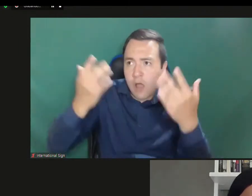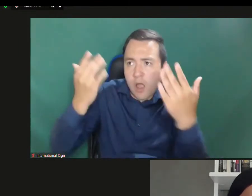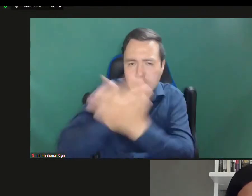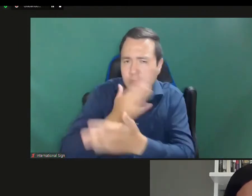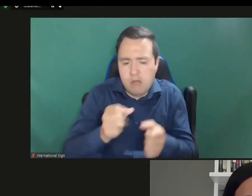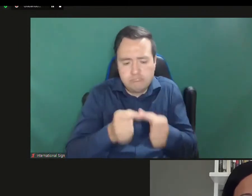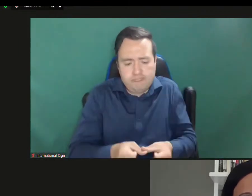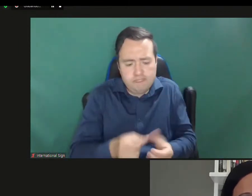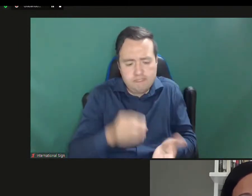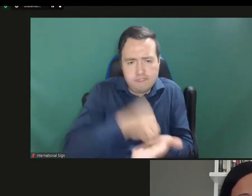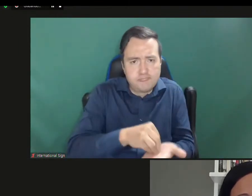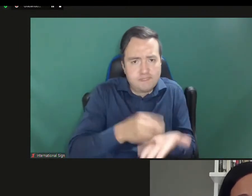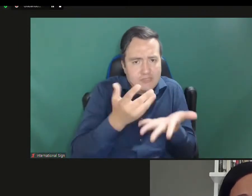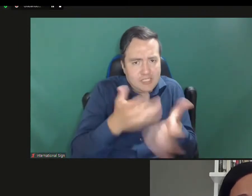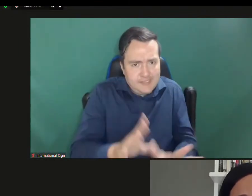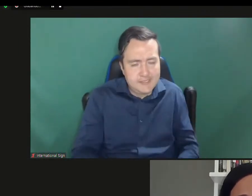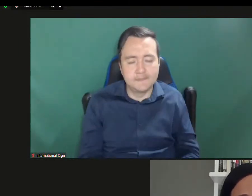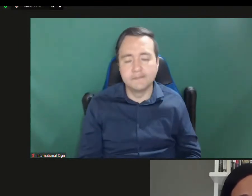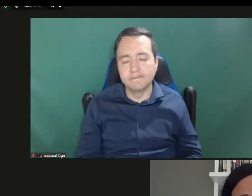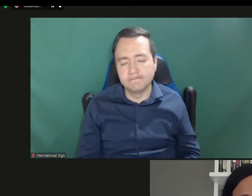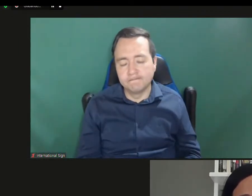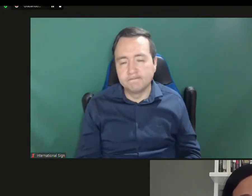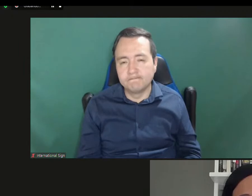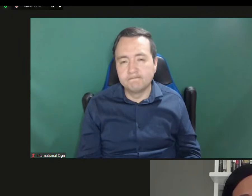Now, one other issue.